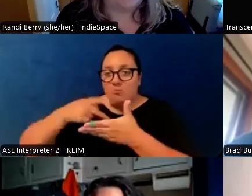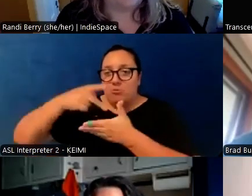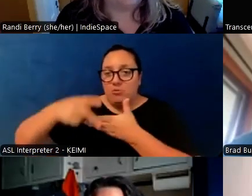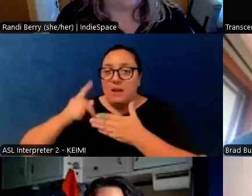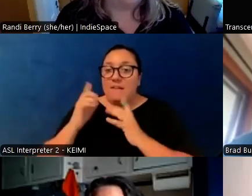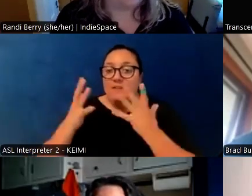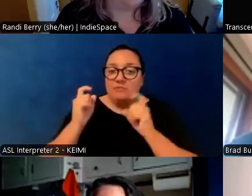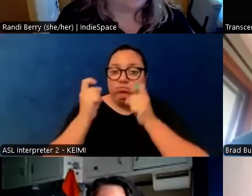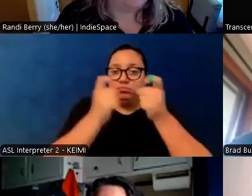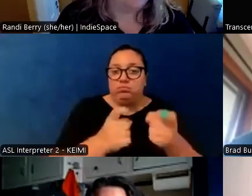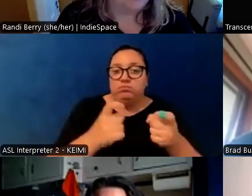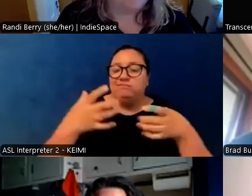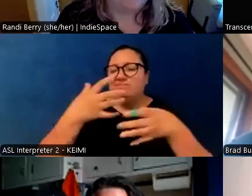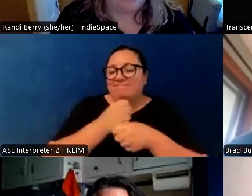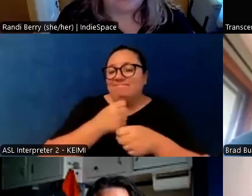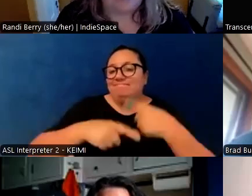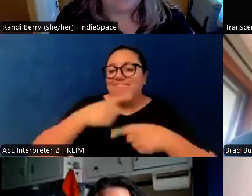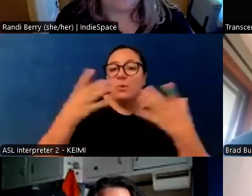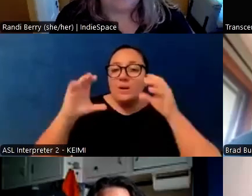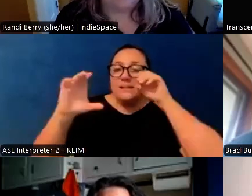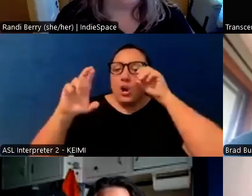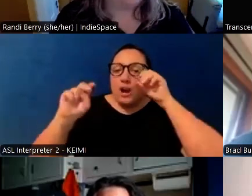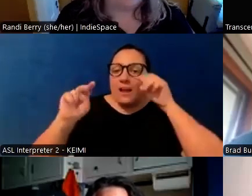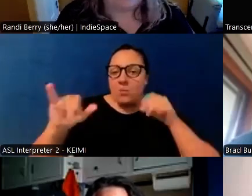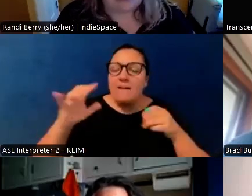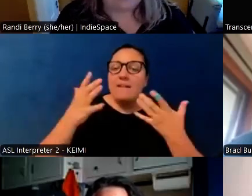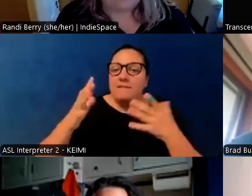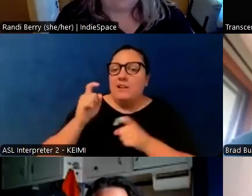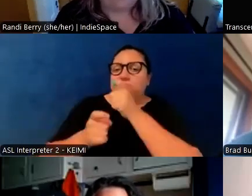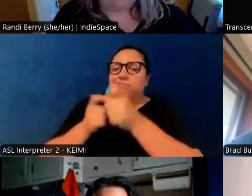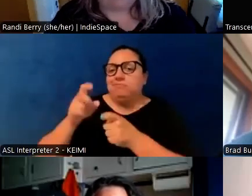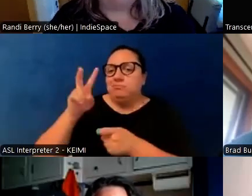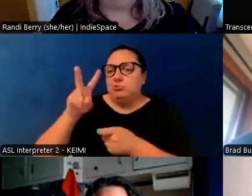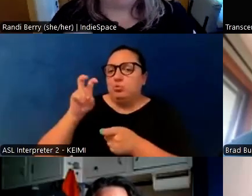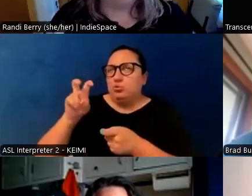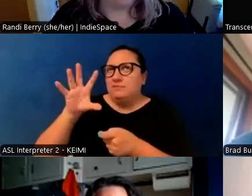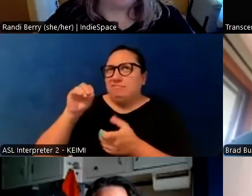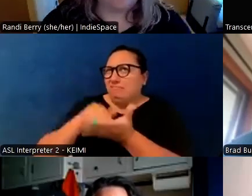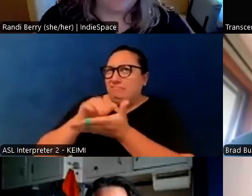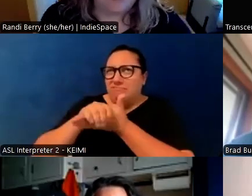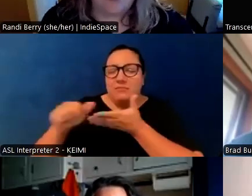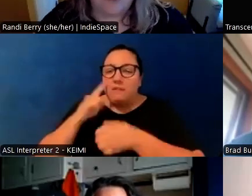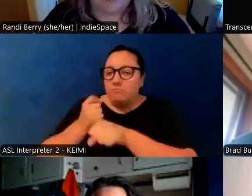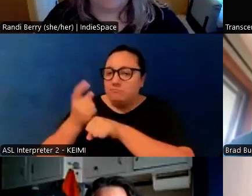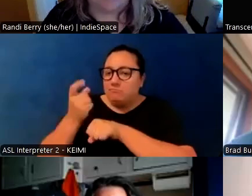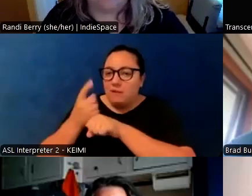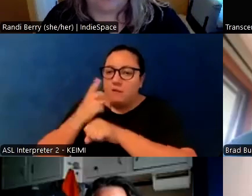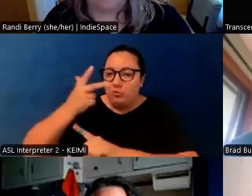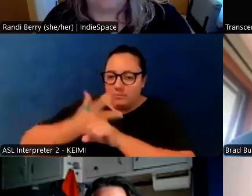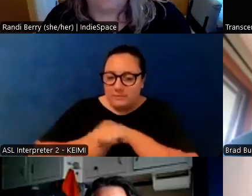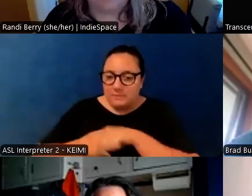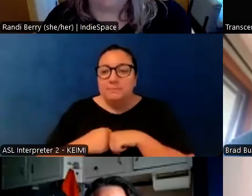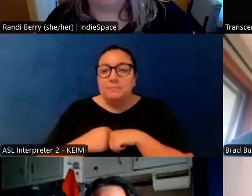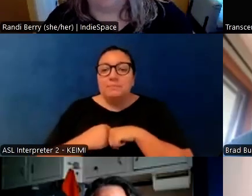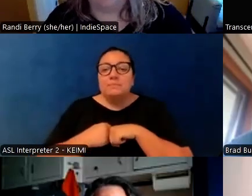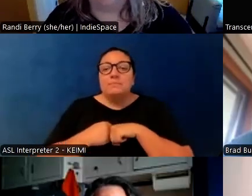2,400 artists $1,000 a month for 18 months, no strings attached. They also had a workforce program that